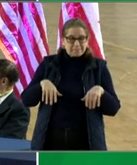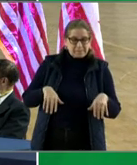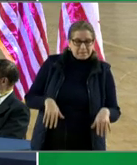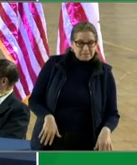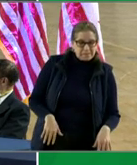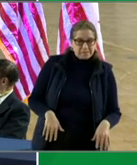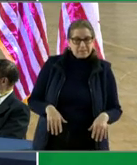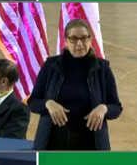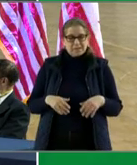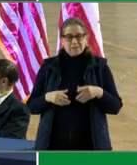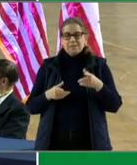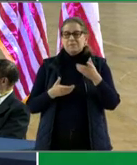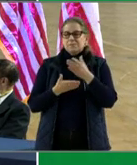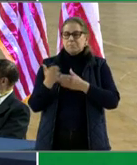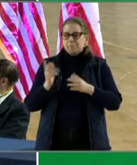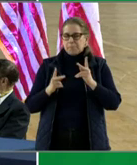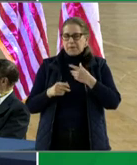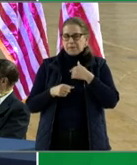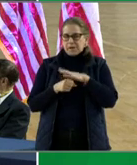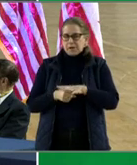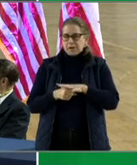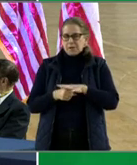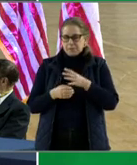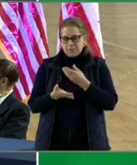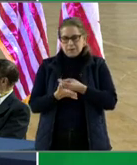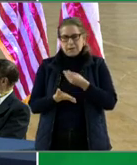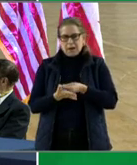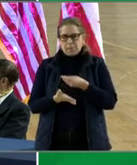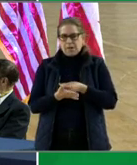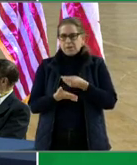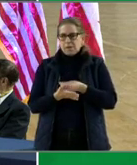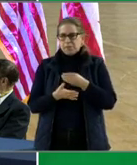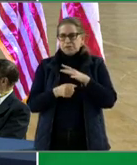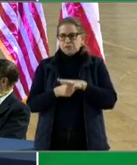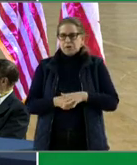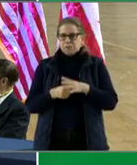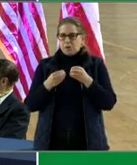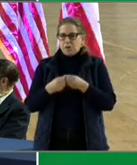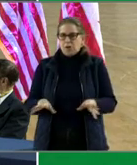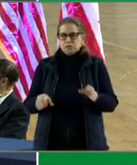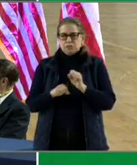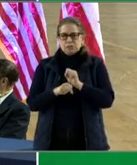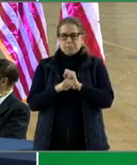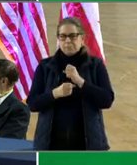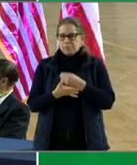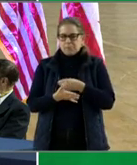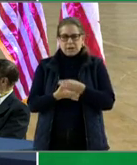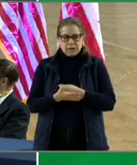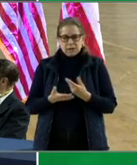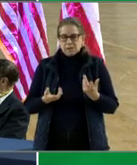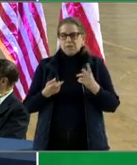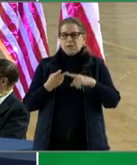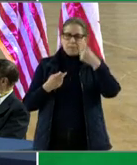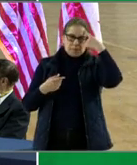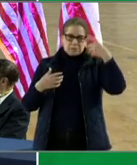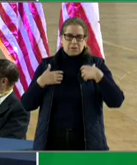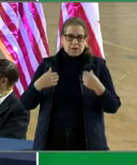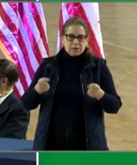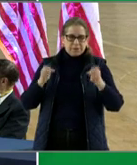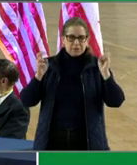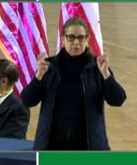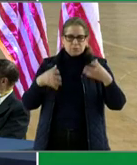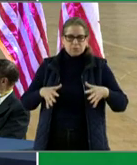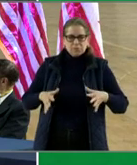economic stress, lost jobs, and mental health concerns. So we want to check on people